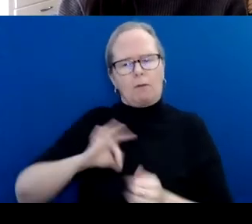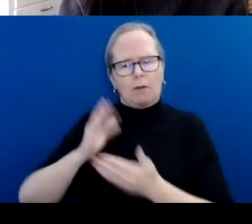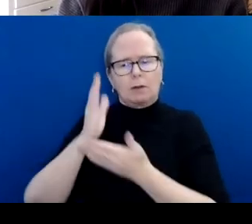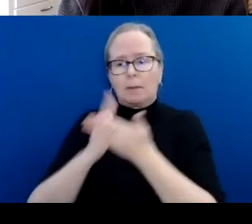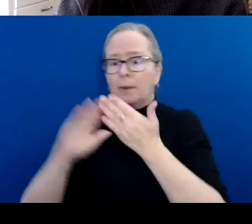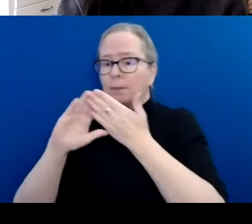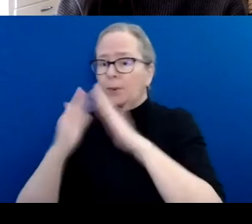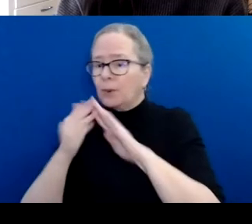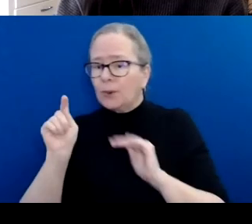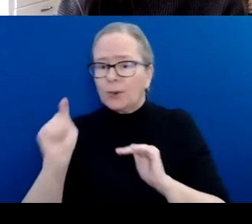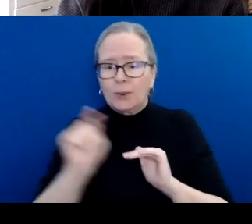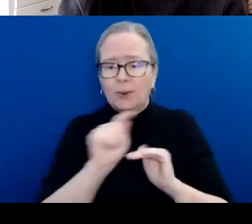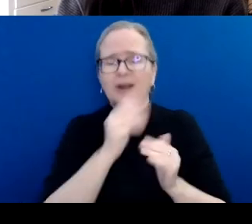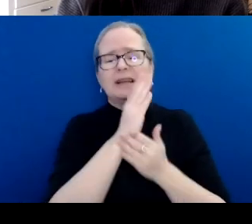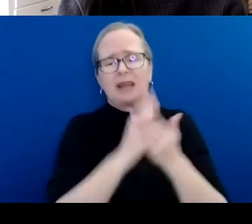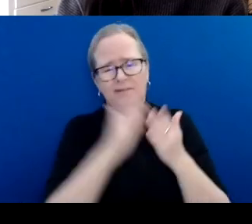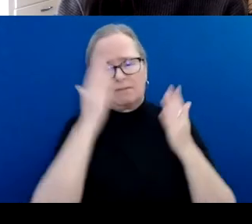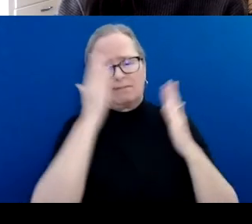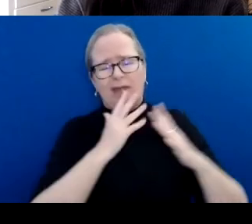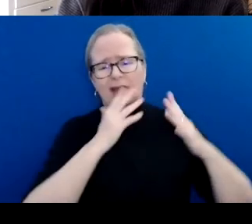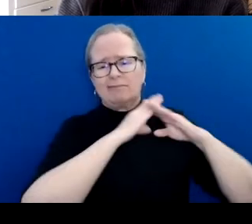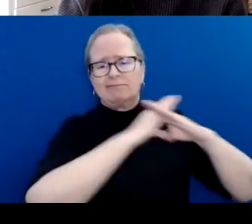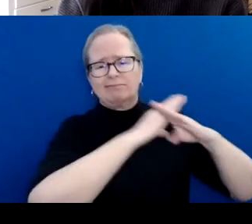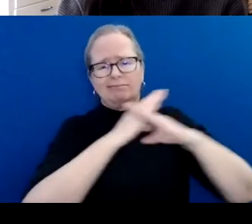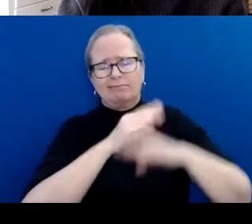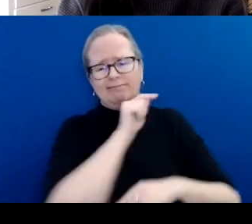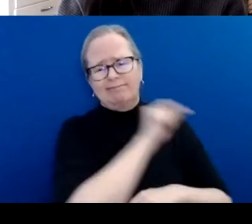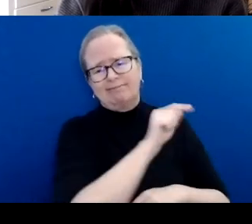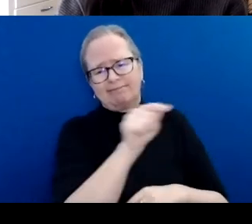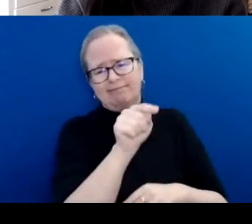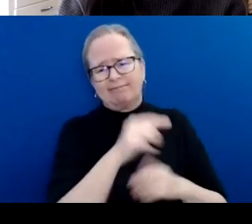Including but not limited to Indigenous communities.